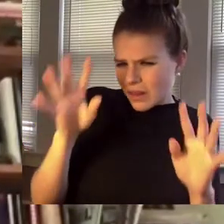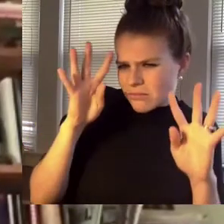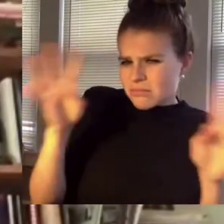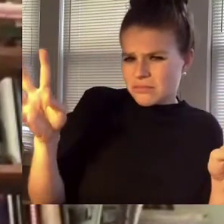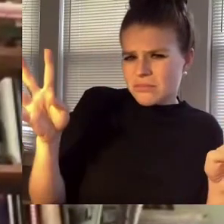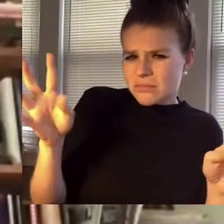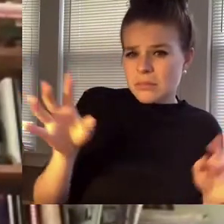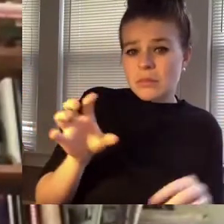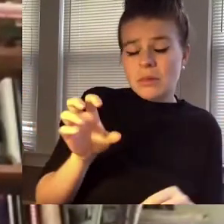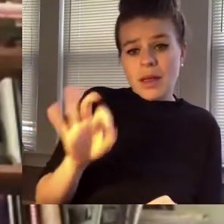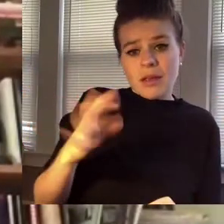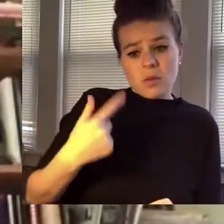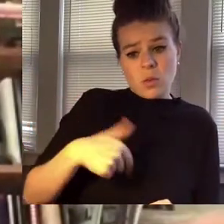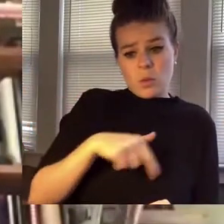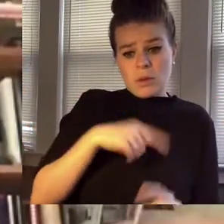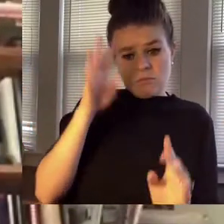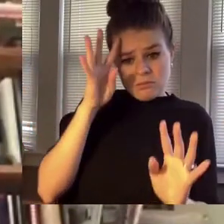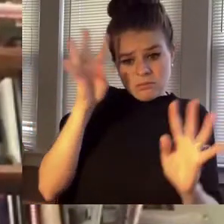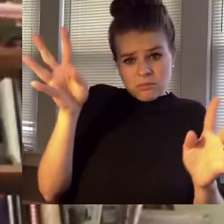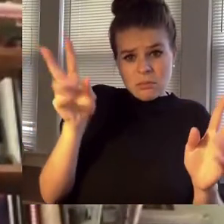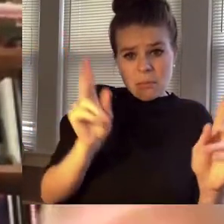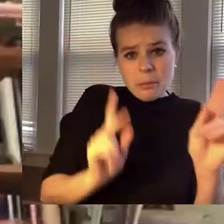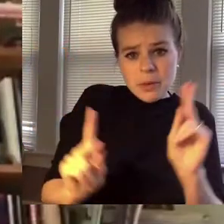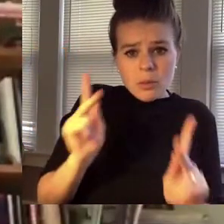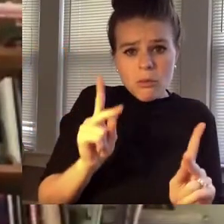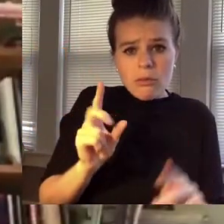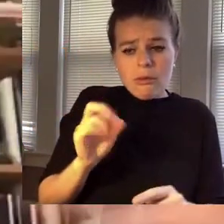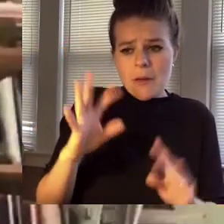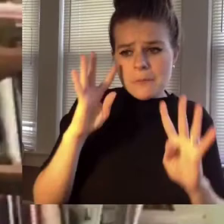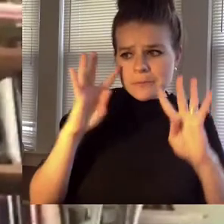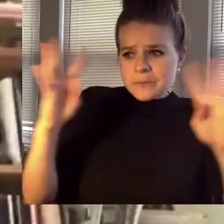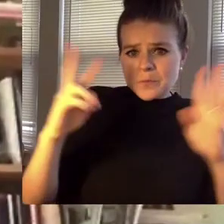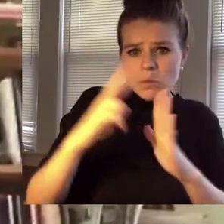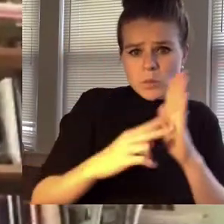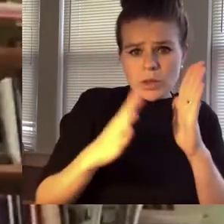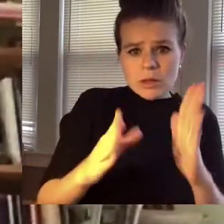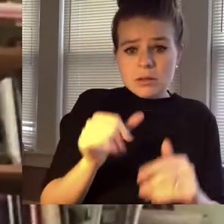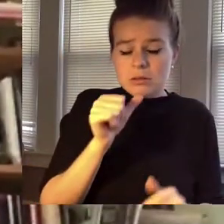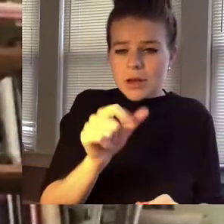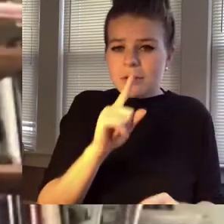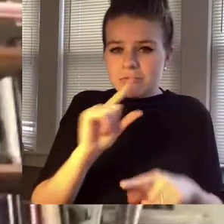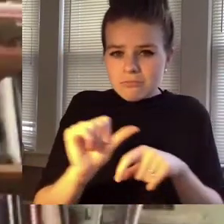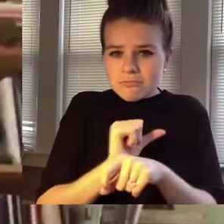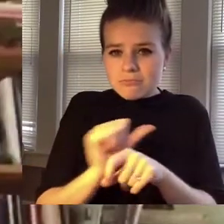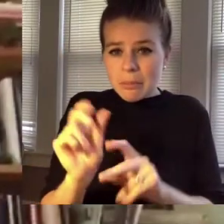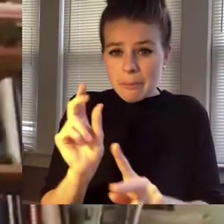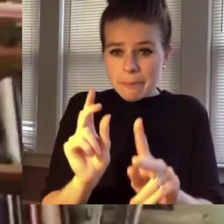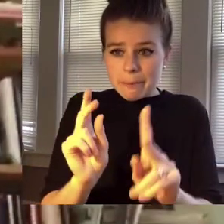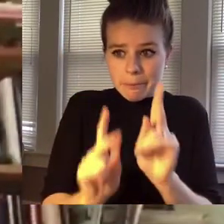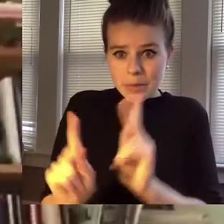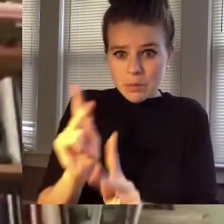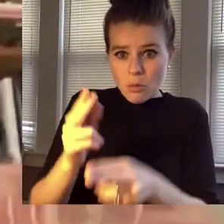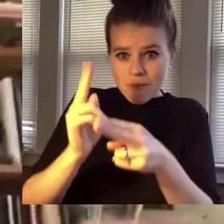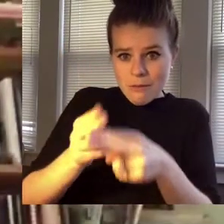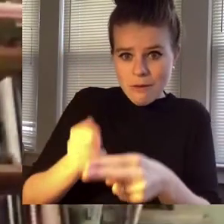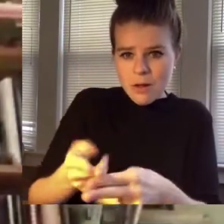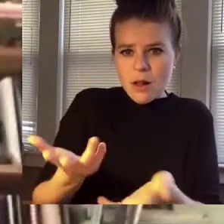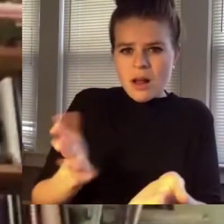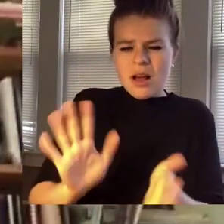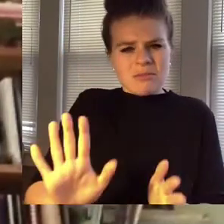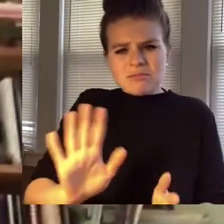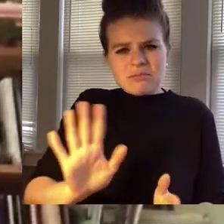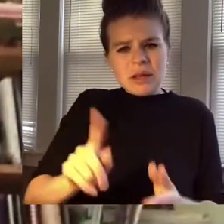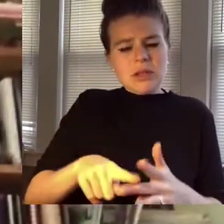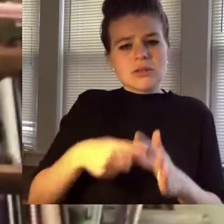invent people, if we're going to invent readers, if they are not actual people, then we might as well start with the true